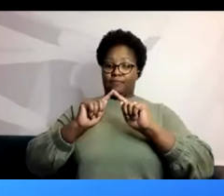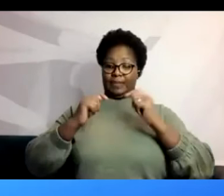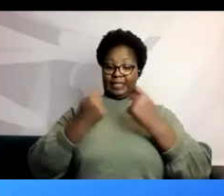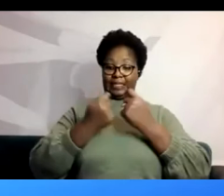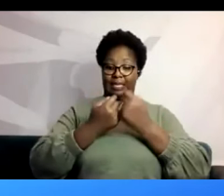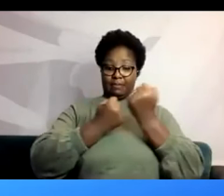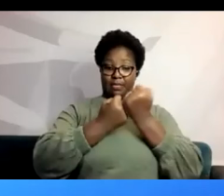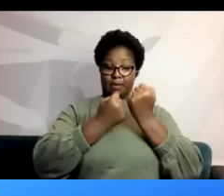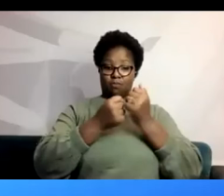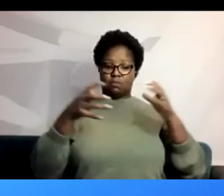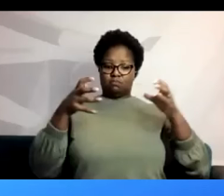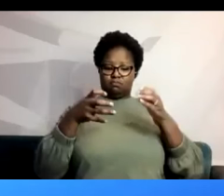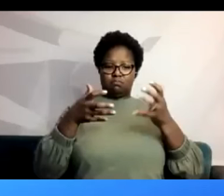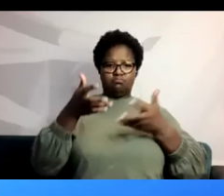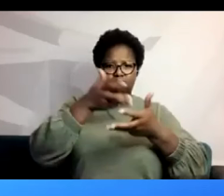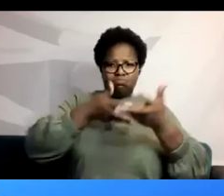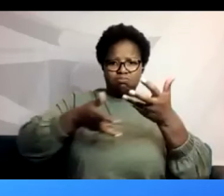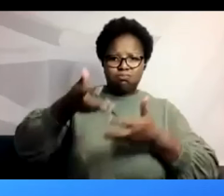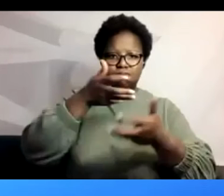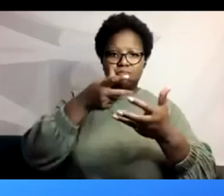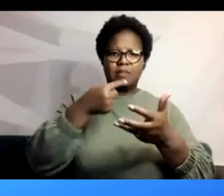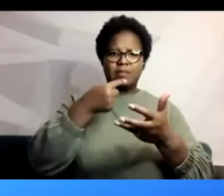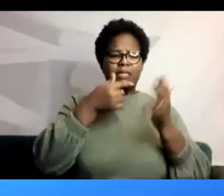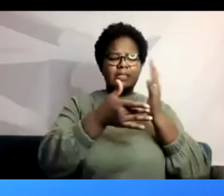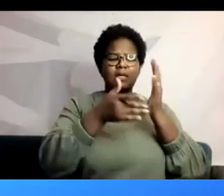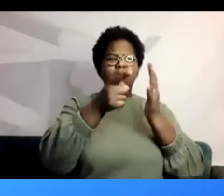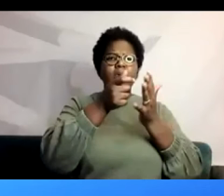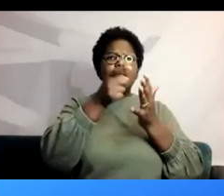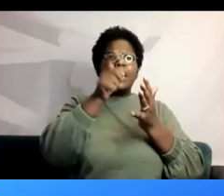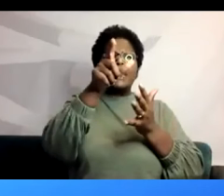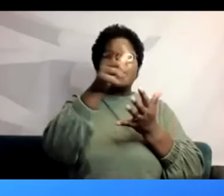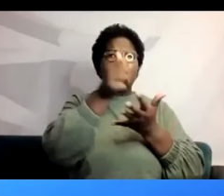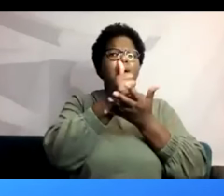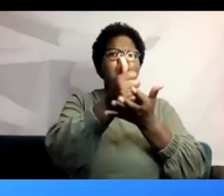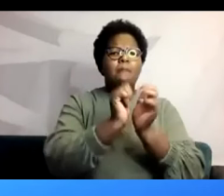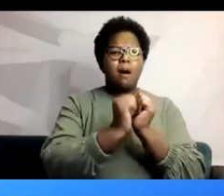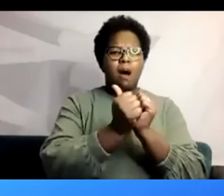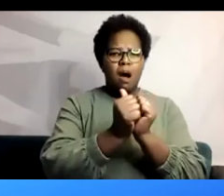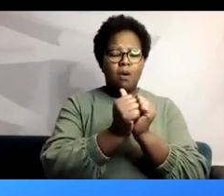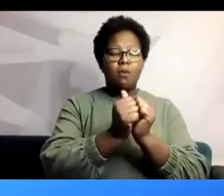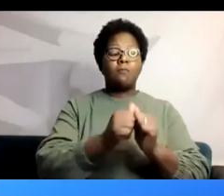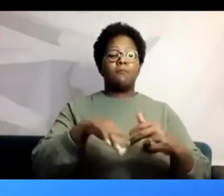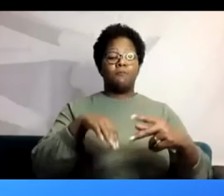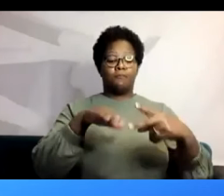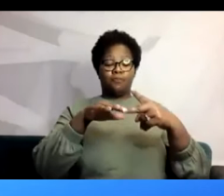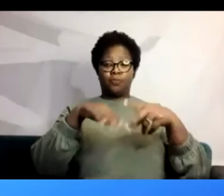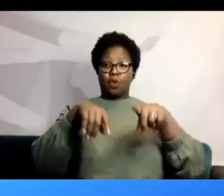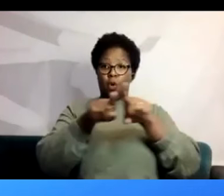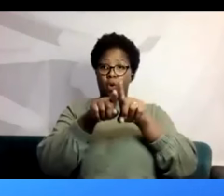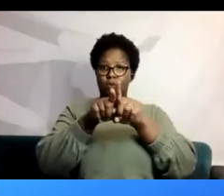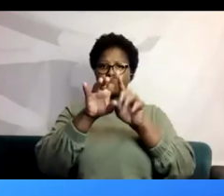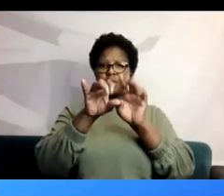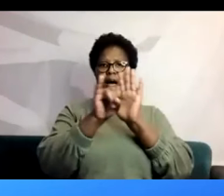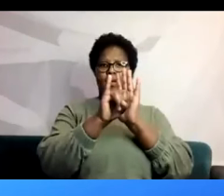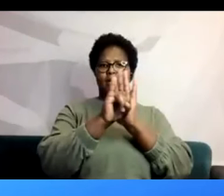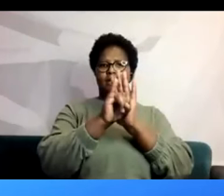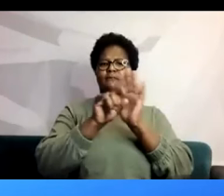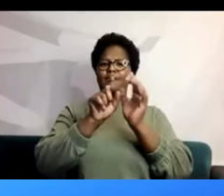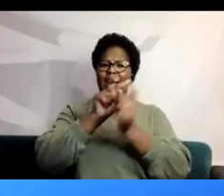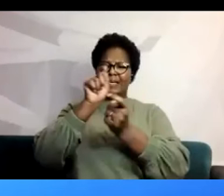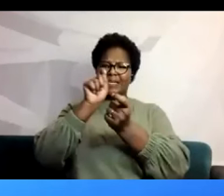has that technology can help address. It also helps identify a specific technology device to address each